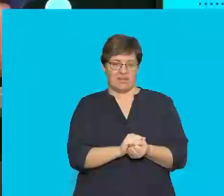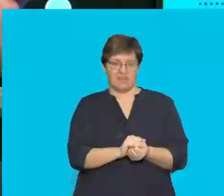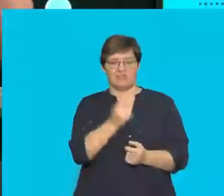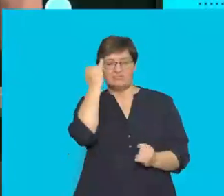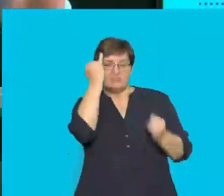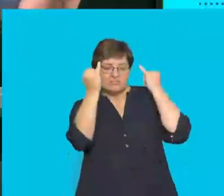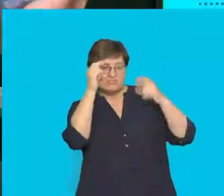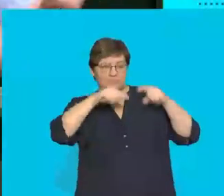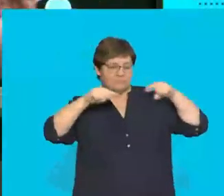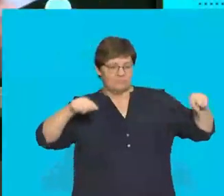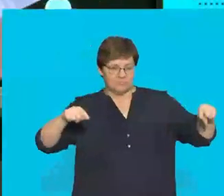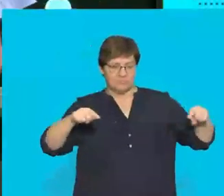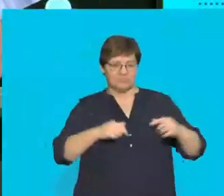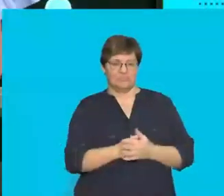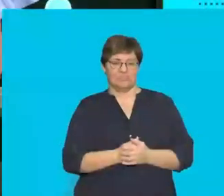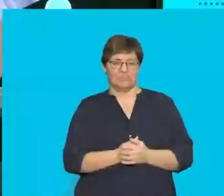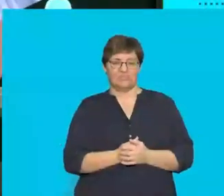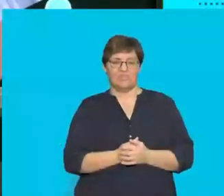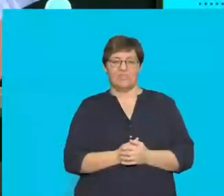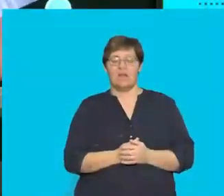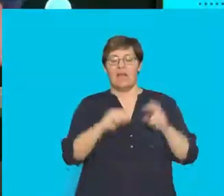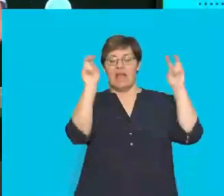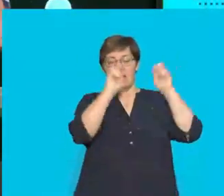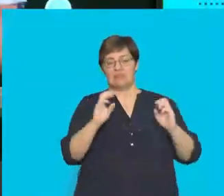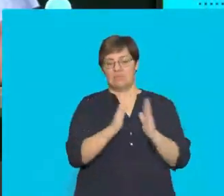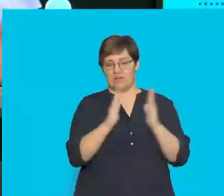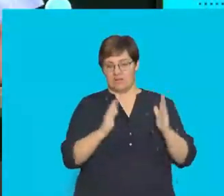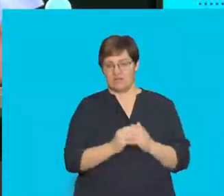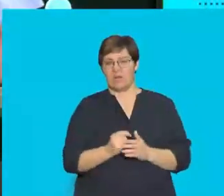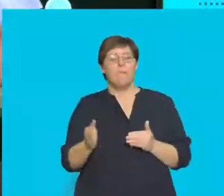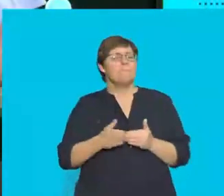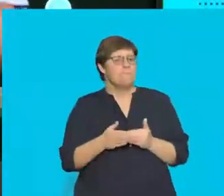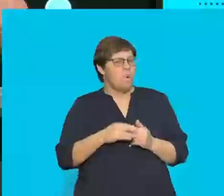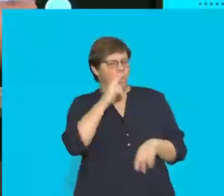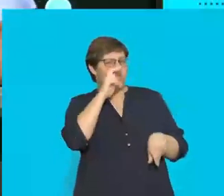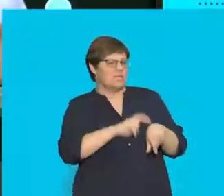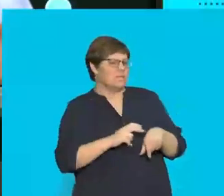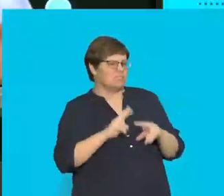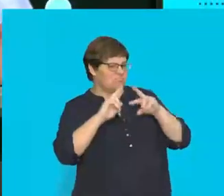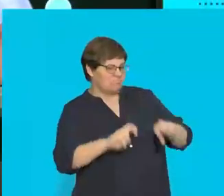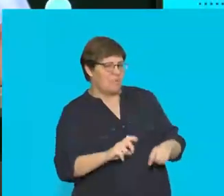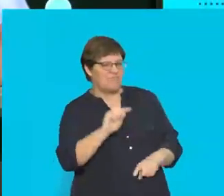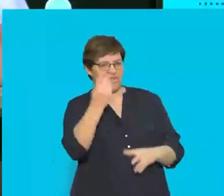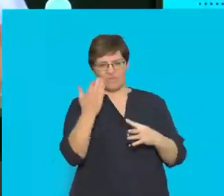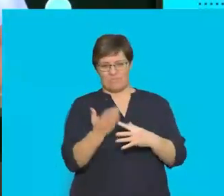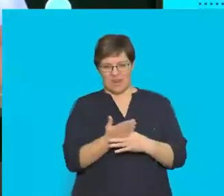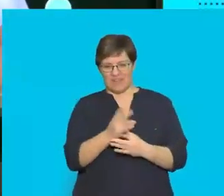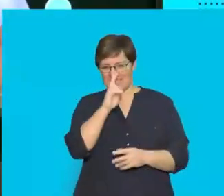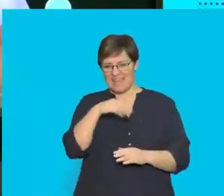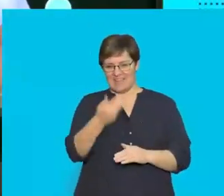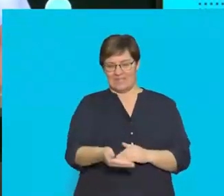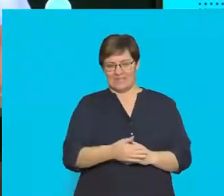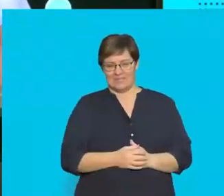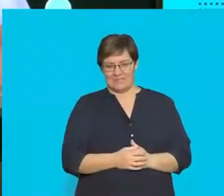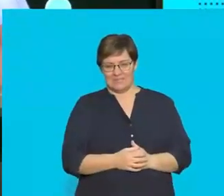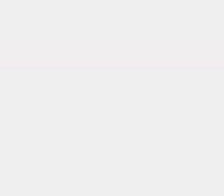of the electromagnetism. There's a little bit more that we need to do, but first let's take a break. We'll be back straight after this.